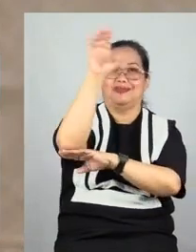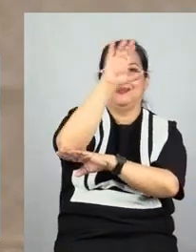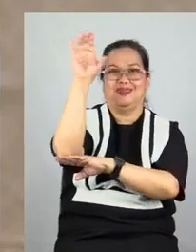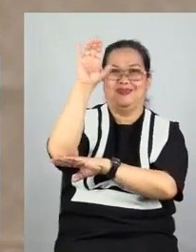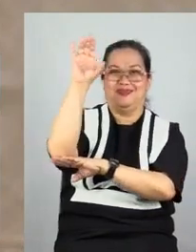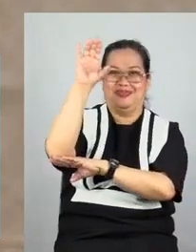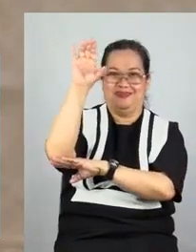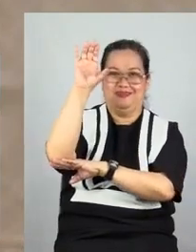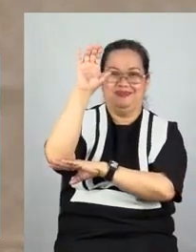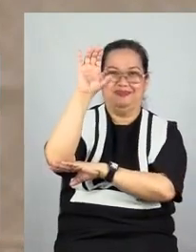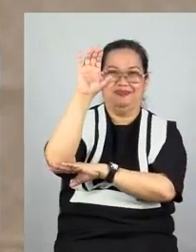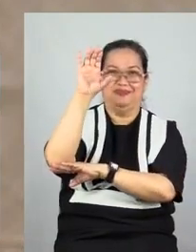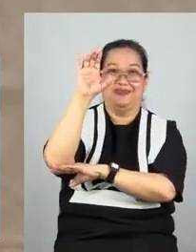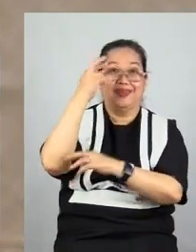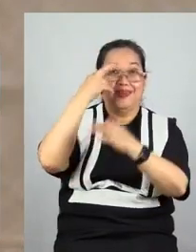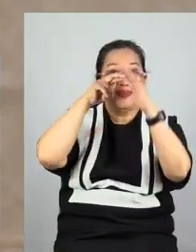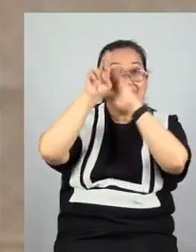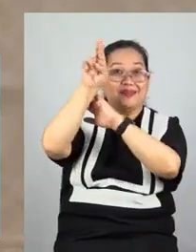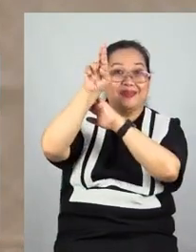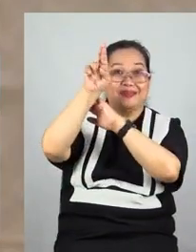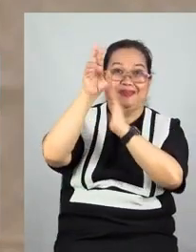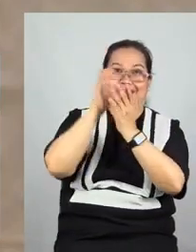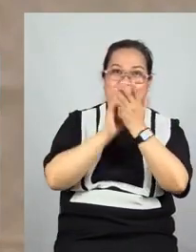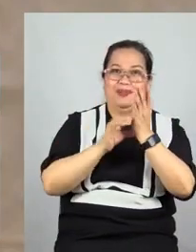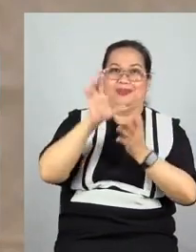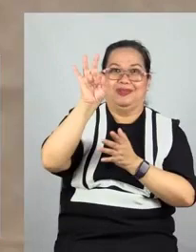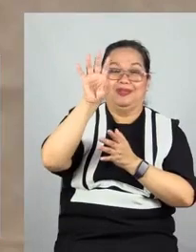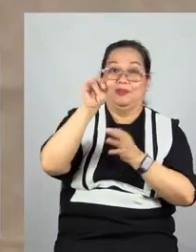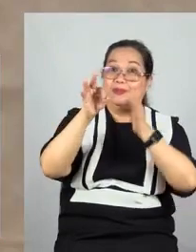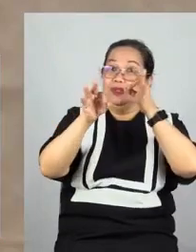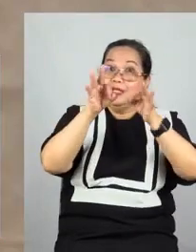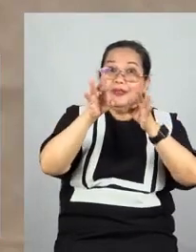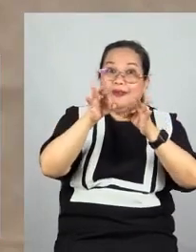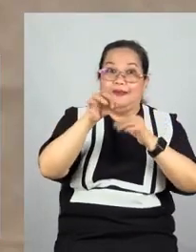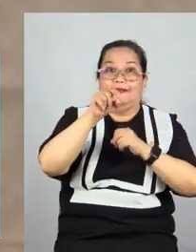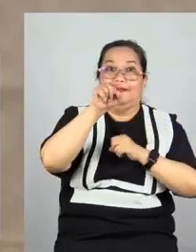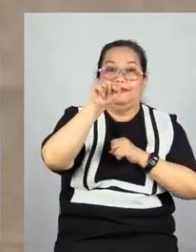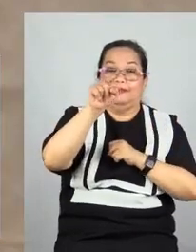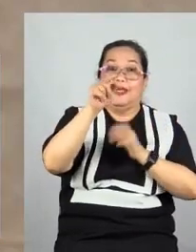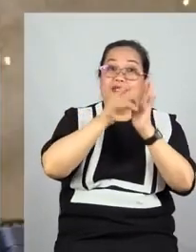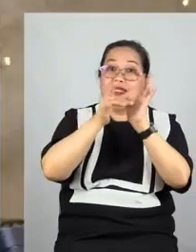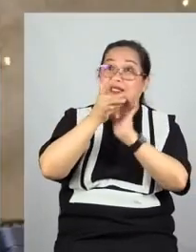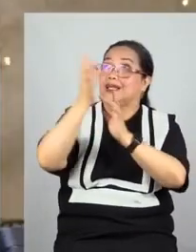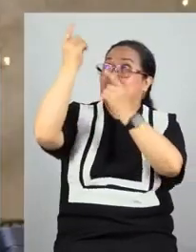Kaya sa Revelations 19, pag sa kanyang pagbabalik,